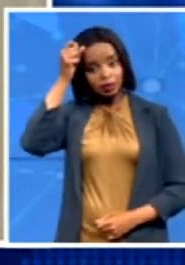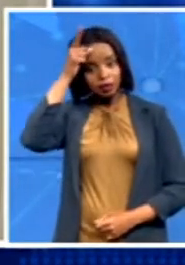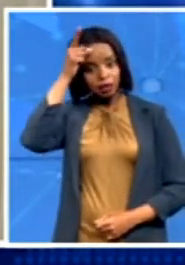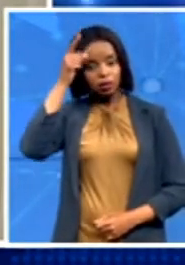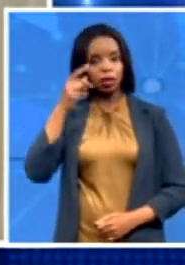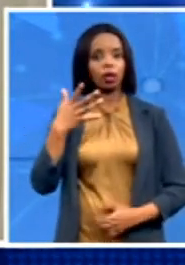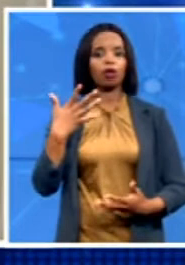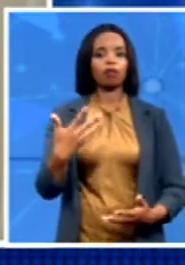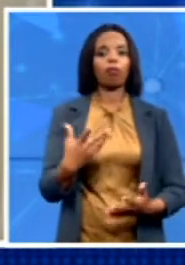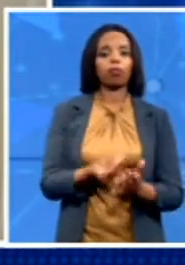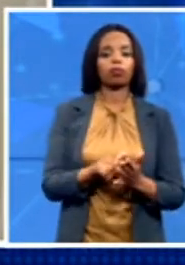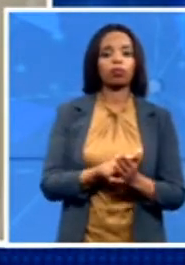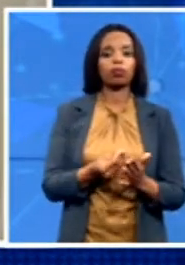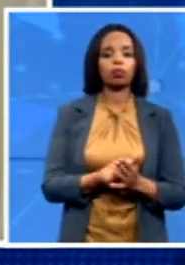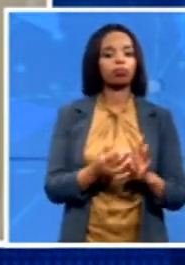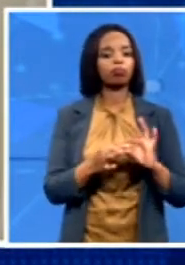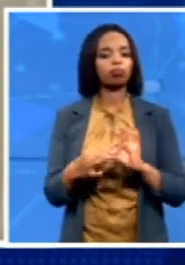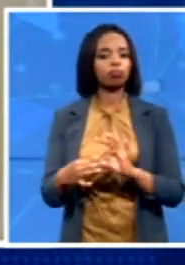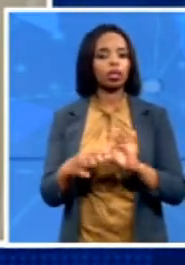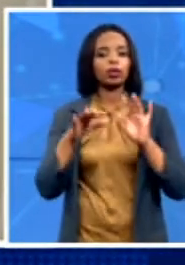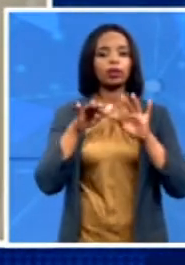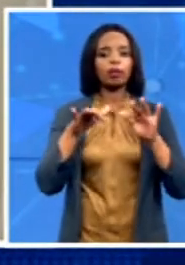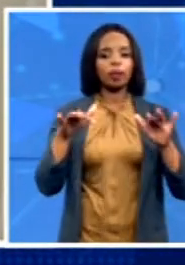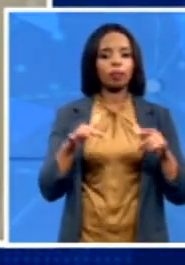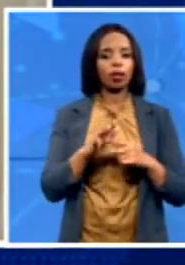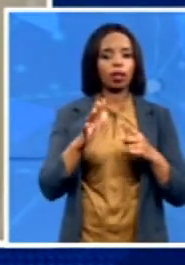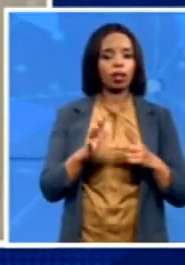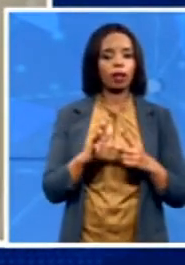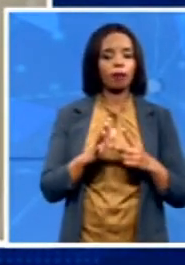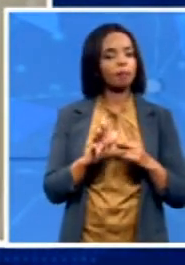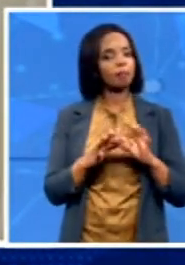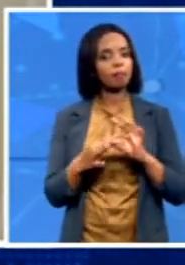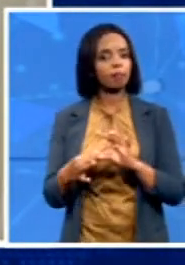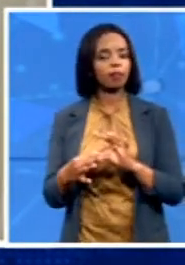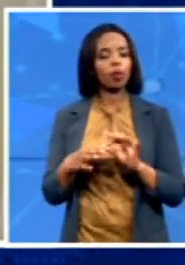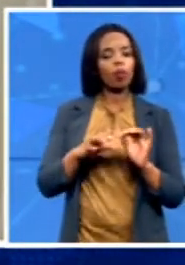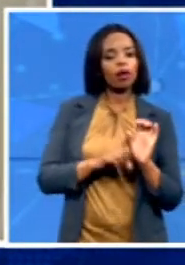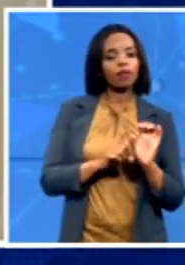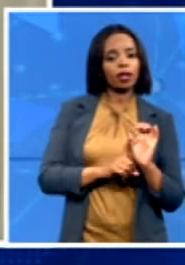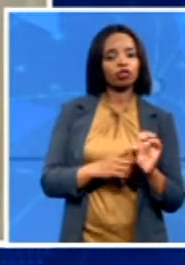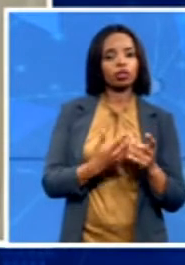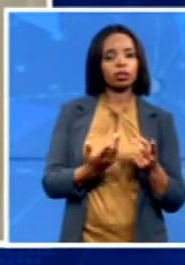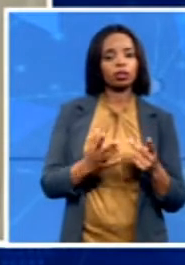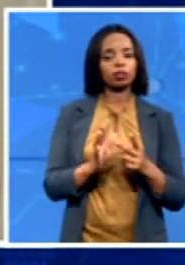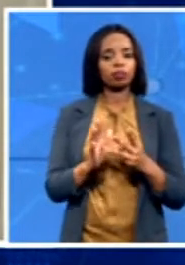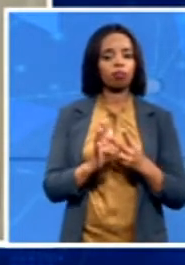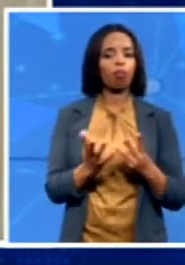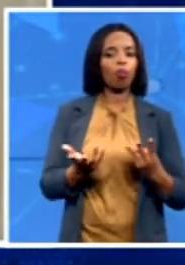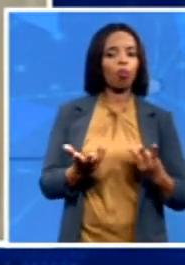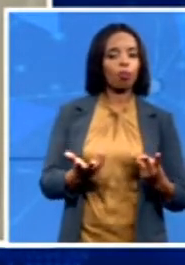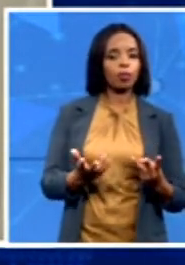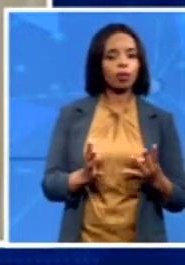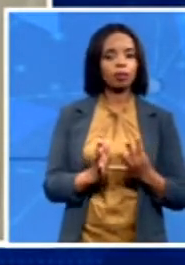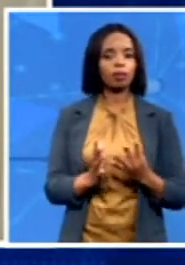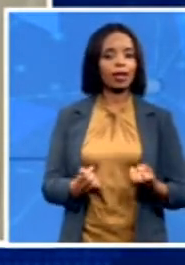people, with regards to the qualifications, with regards to where they are located, with regards to the services, but it starts to